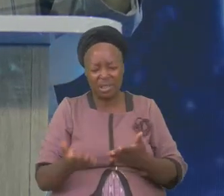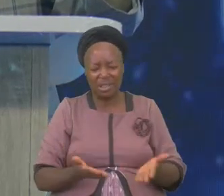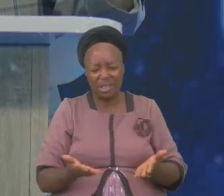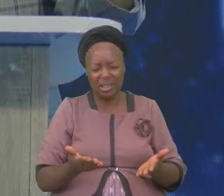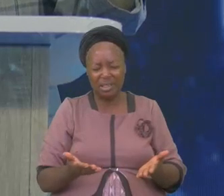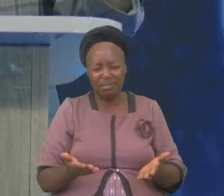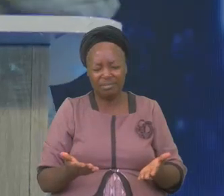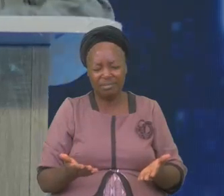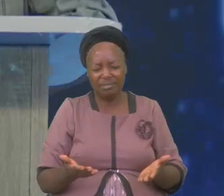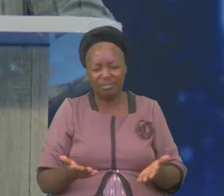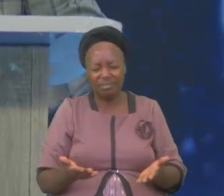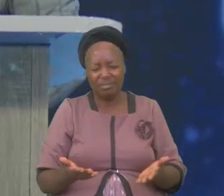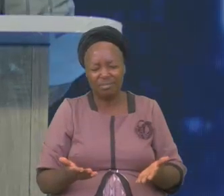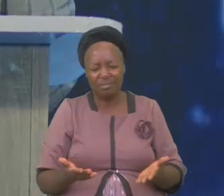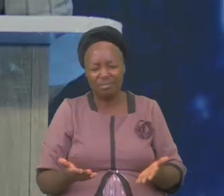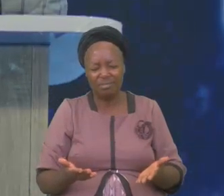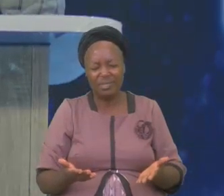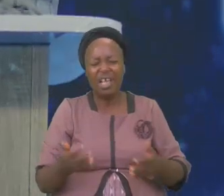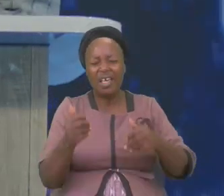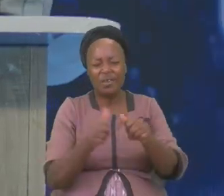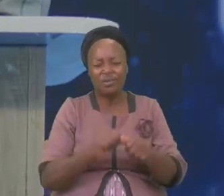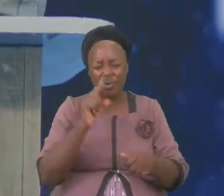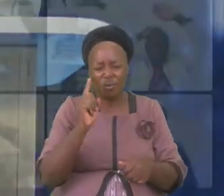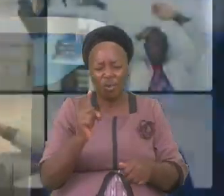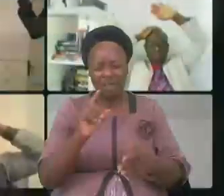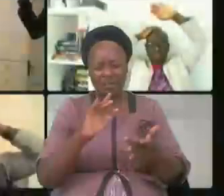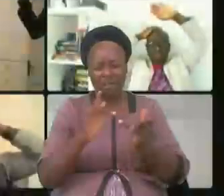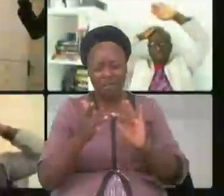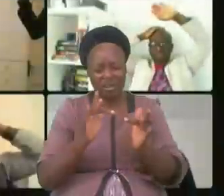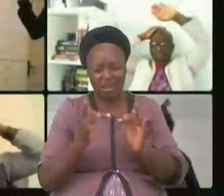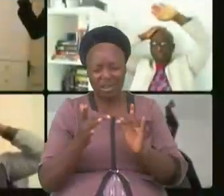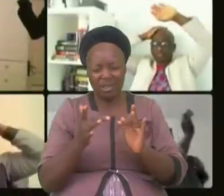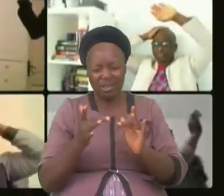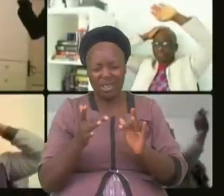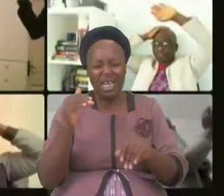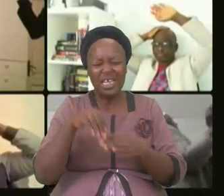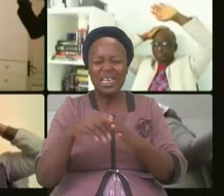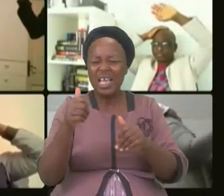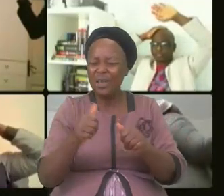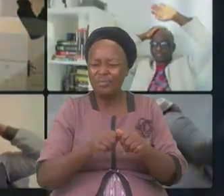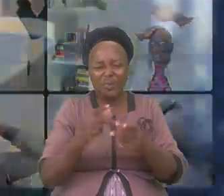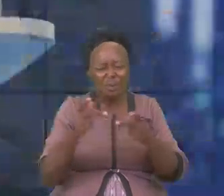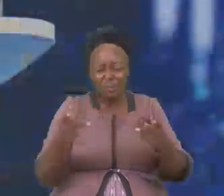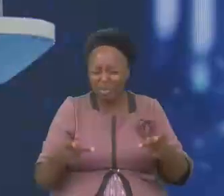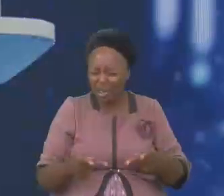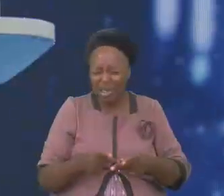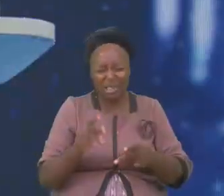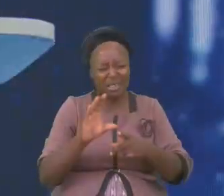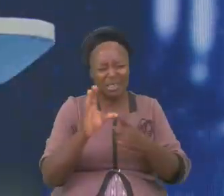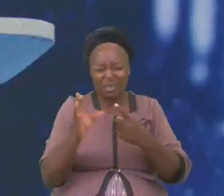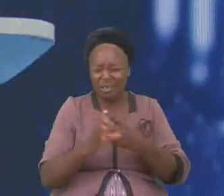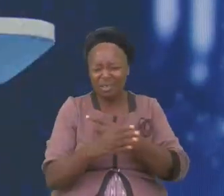online, in every congregation and community and country, Lord, I pray that